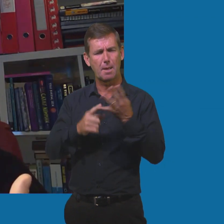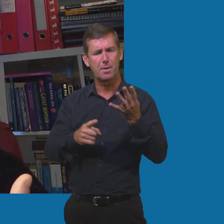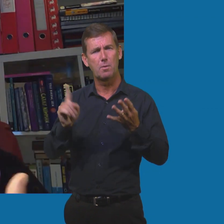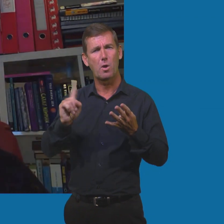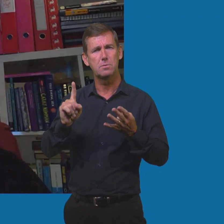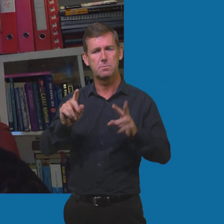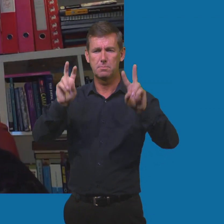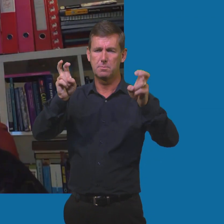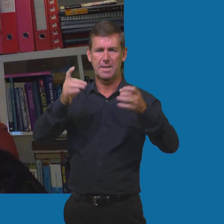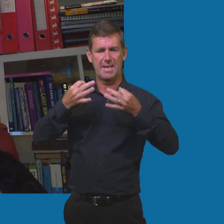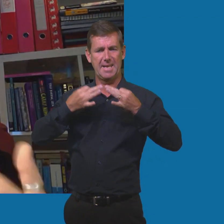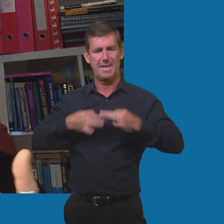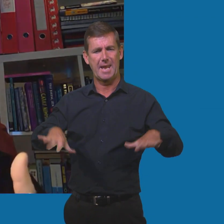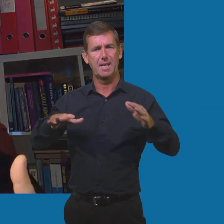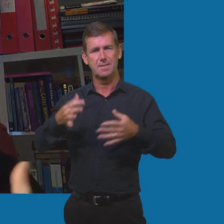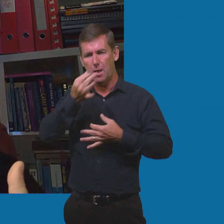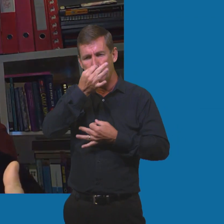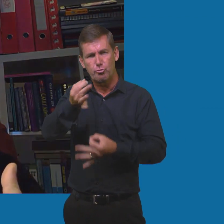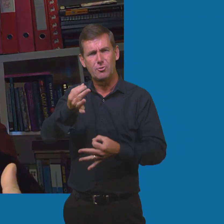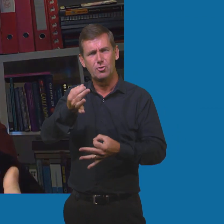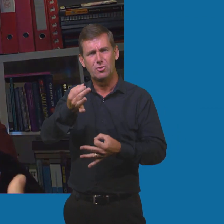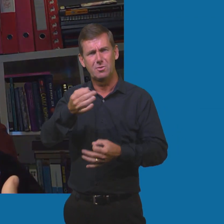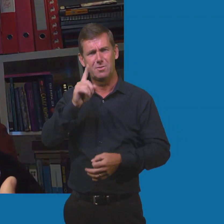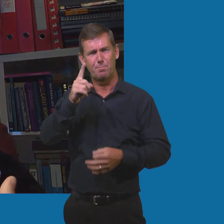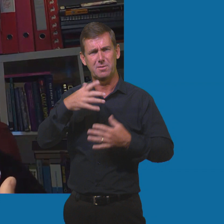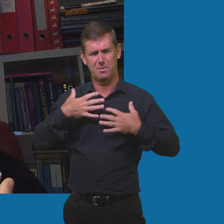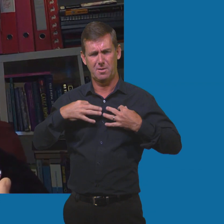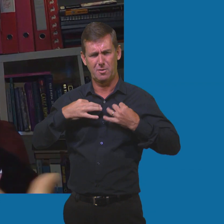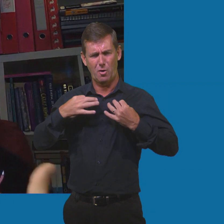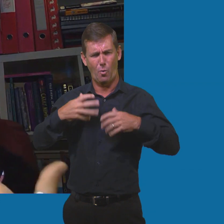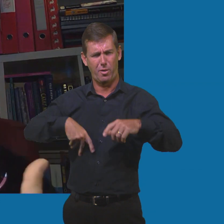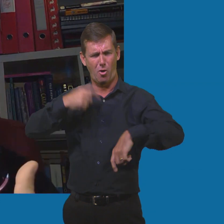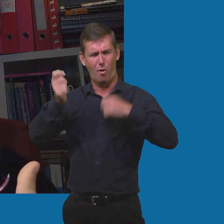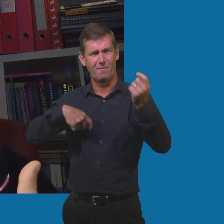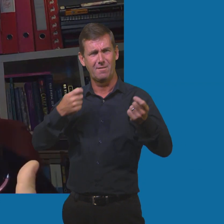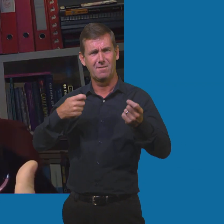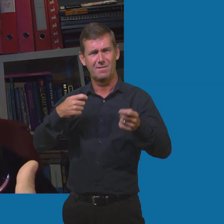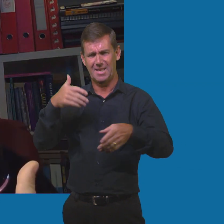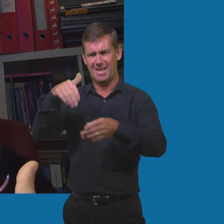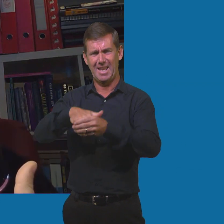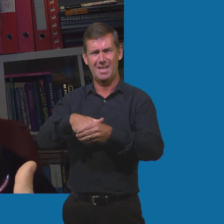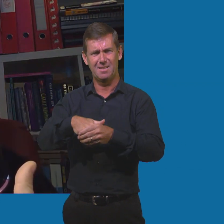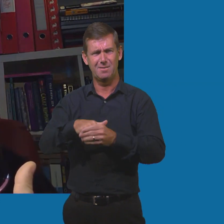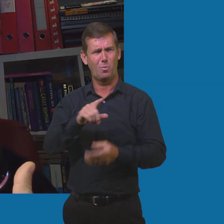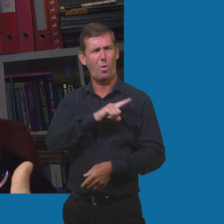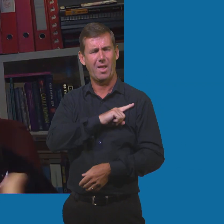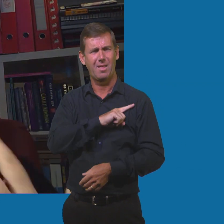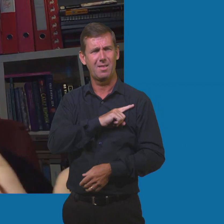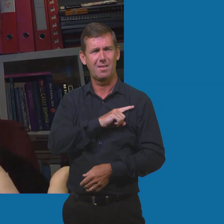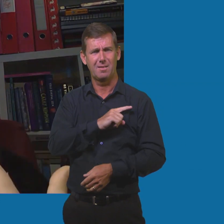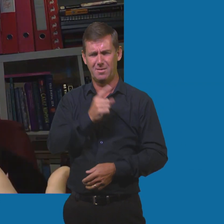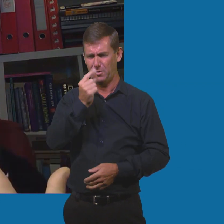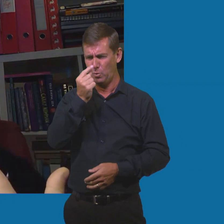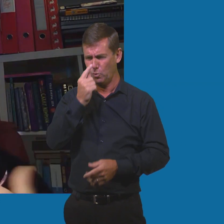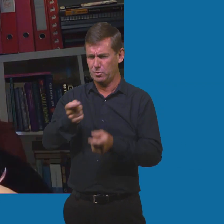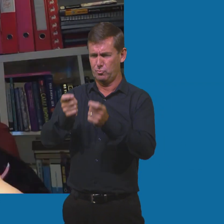Naked Attraction. But you shouldn't need to take your clothes off on national TV to be on a dating show as a disabled person and be